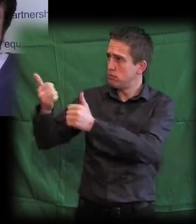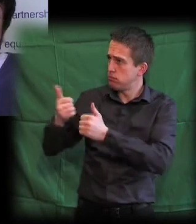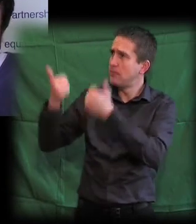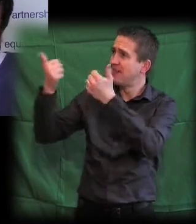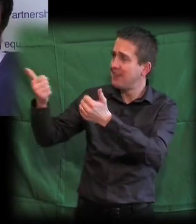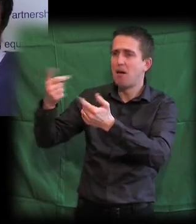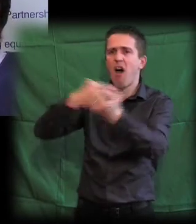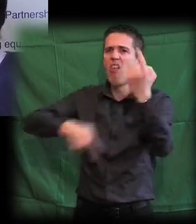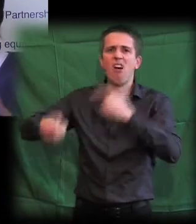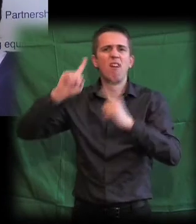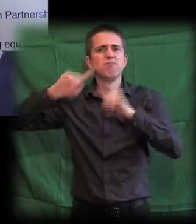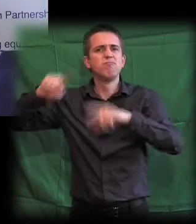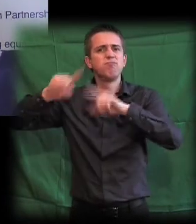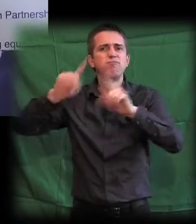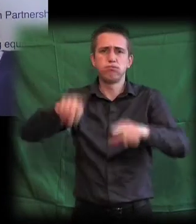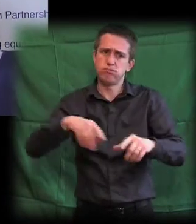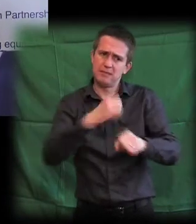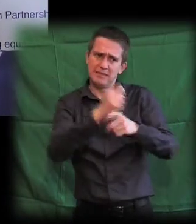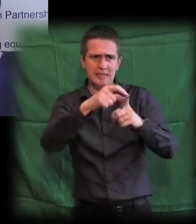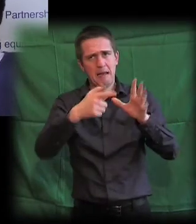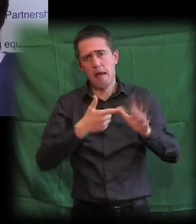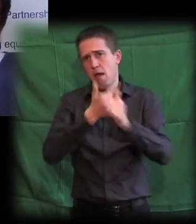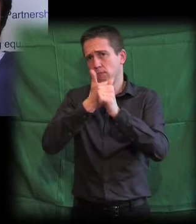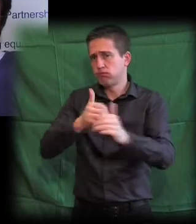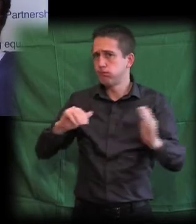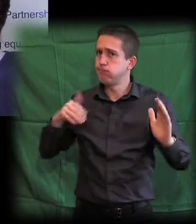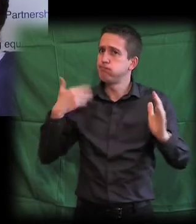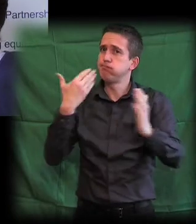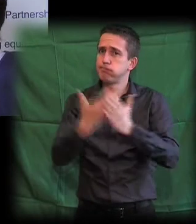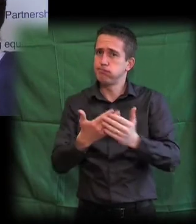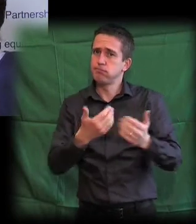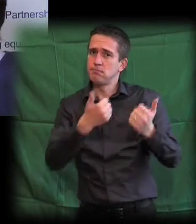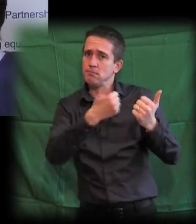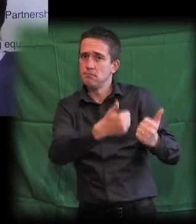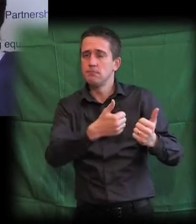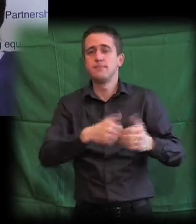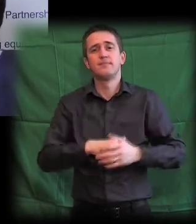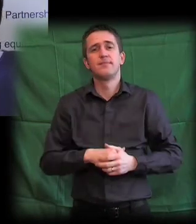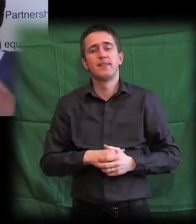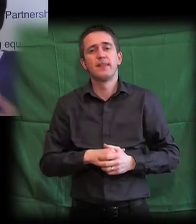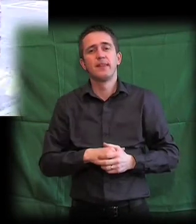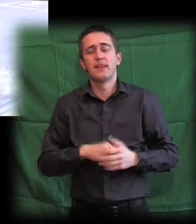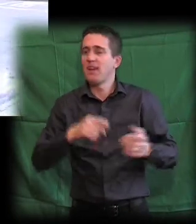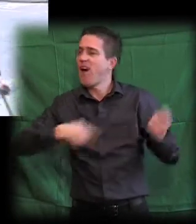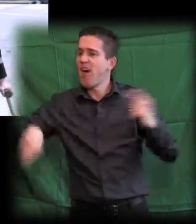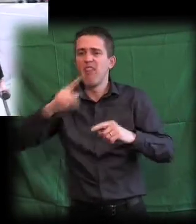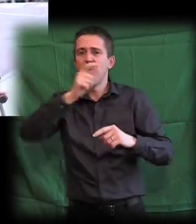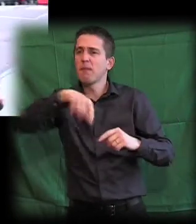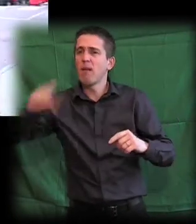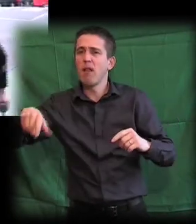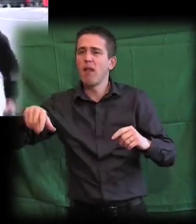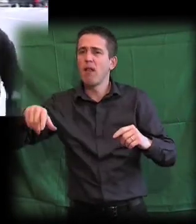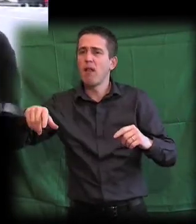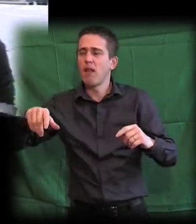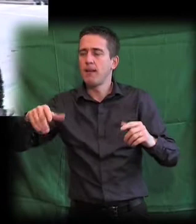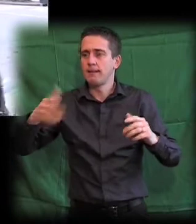treated me like that, apart from a few friends who are still with me, obviously. But other people that you'd have to